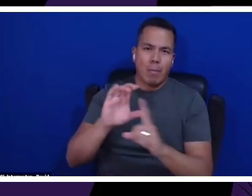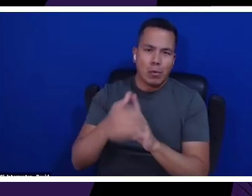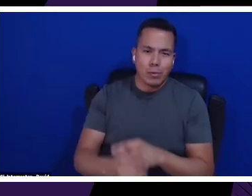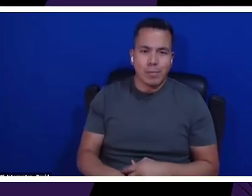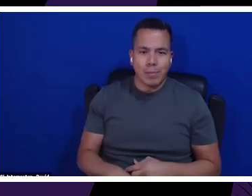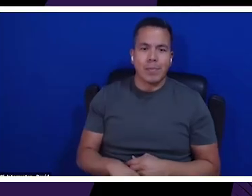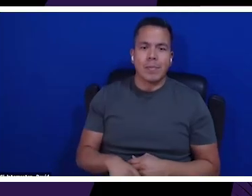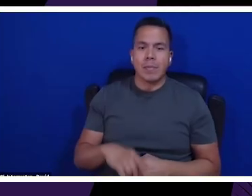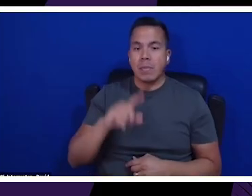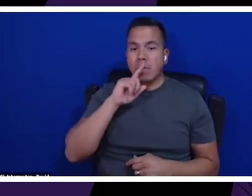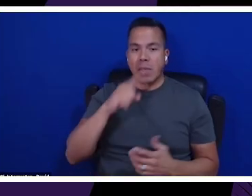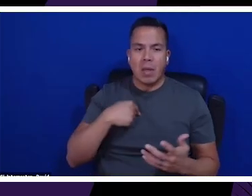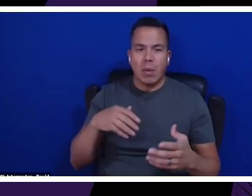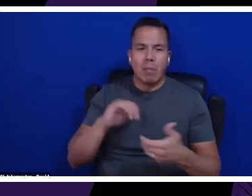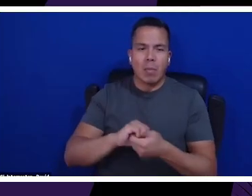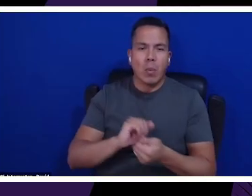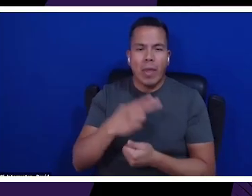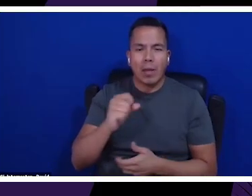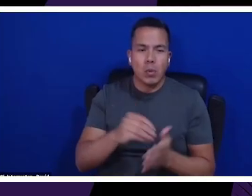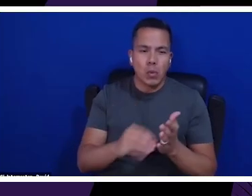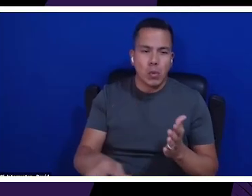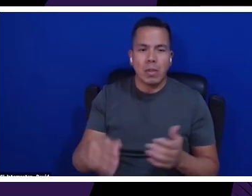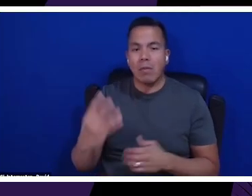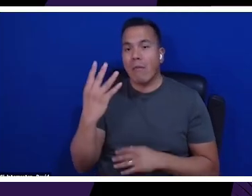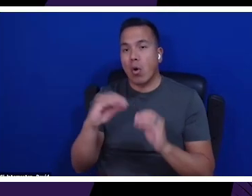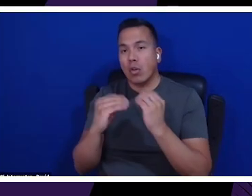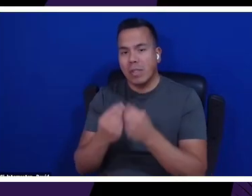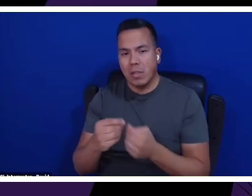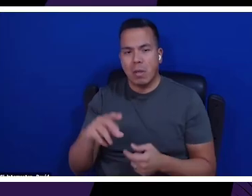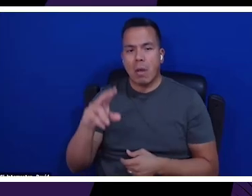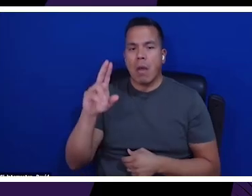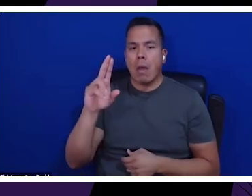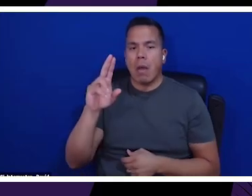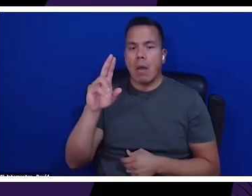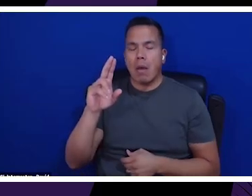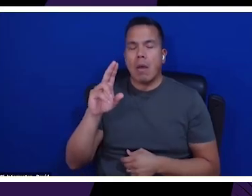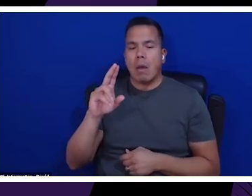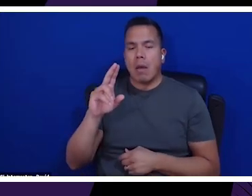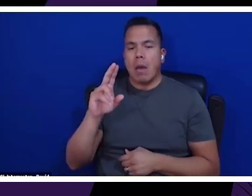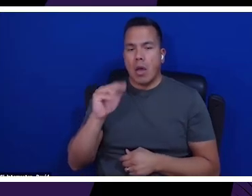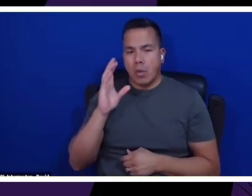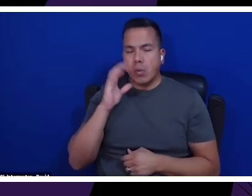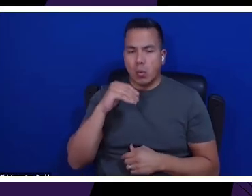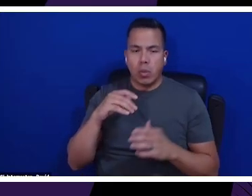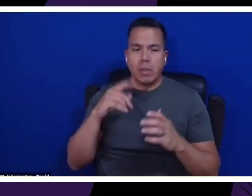4 organizations: Unusual Suspects Theater Company, Street Poets, Noisy Props, and Versatile.